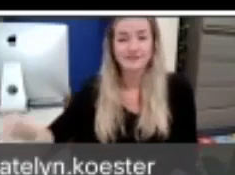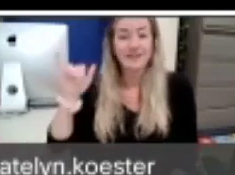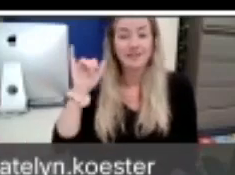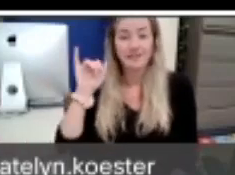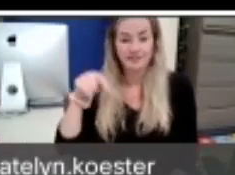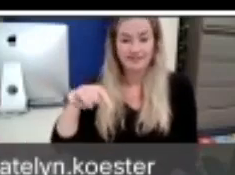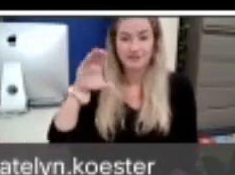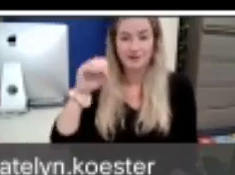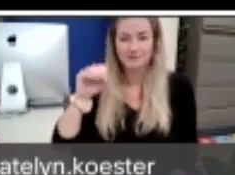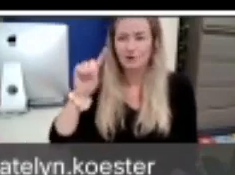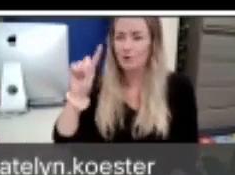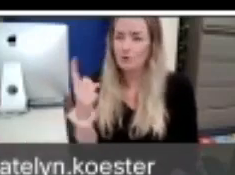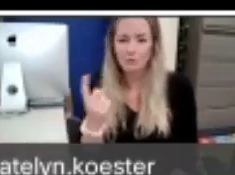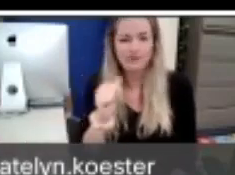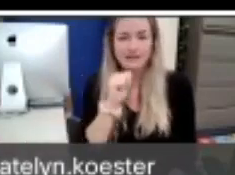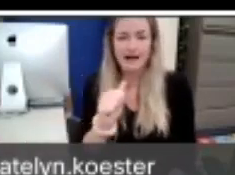Access Services.